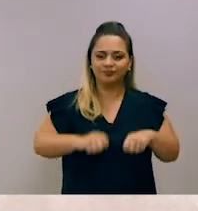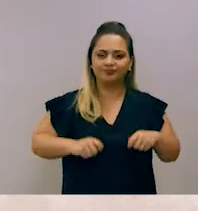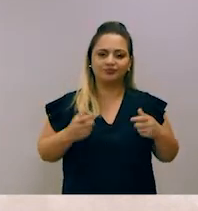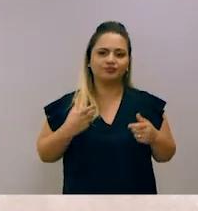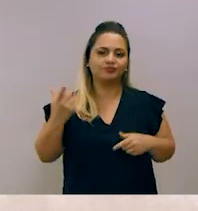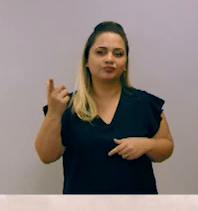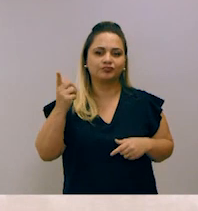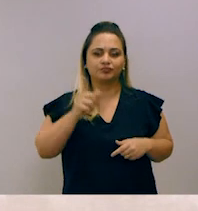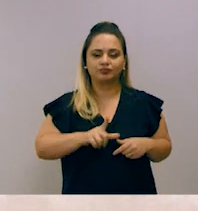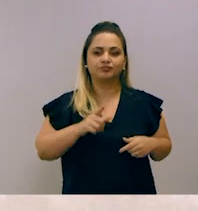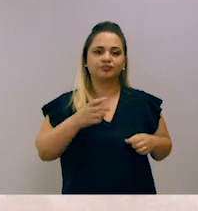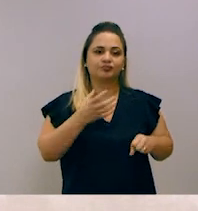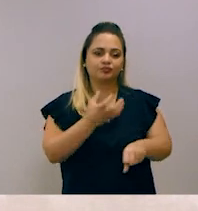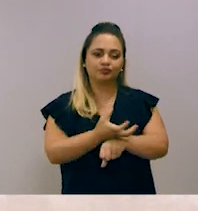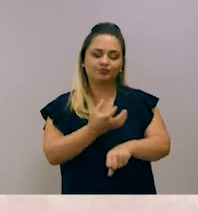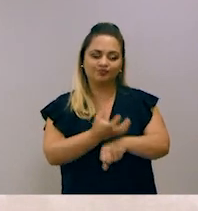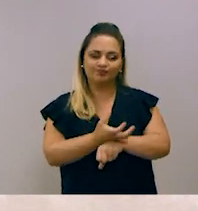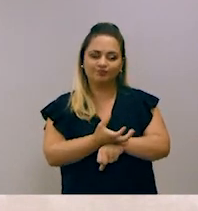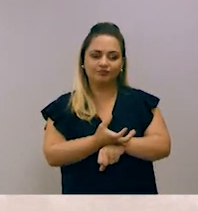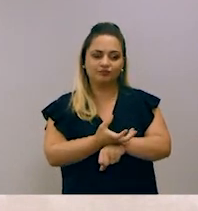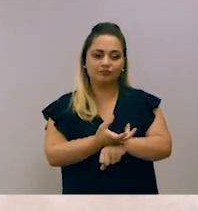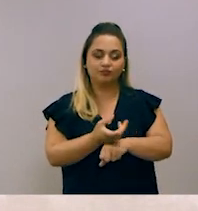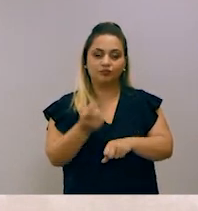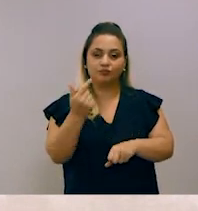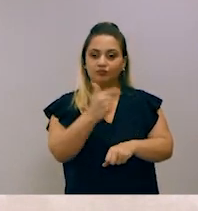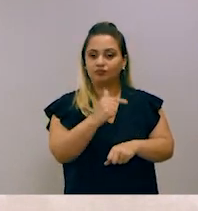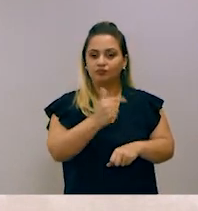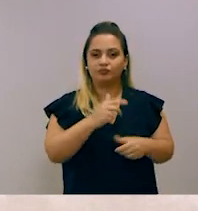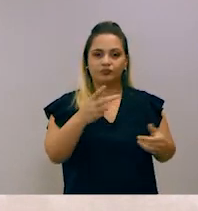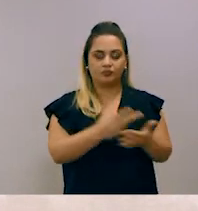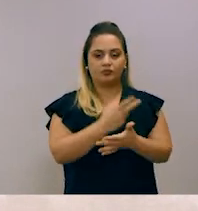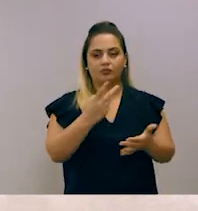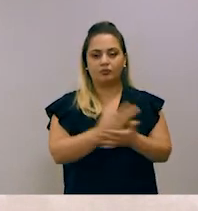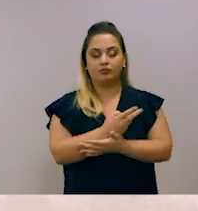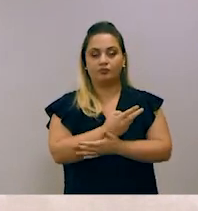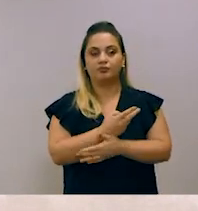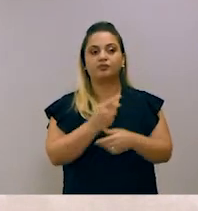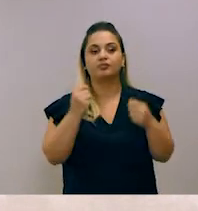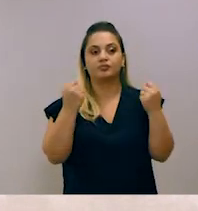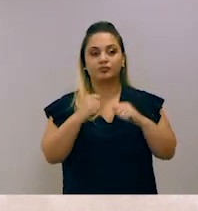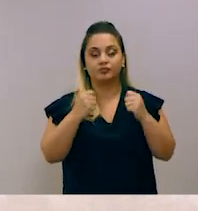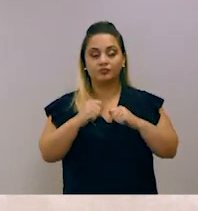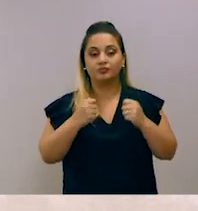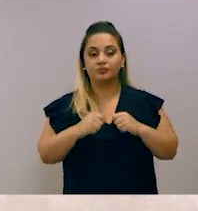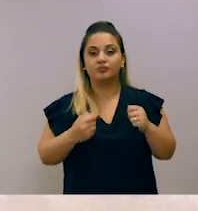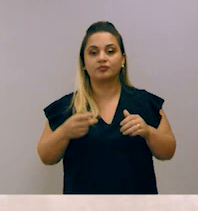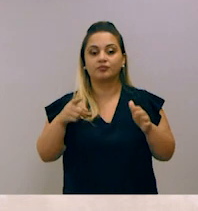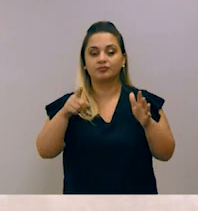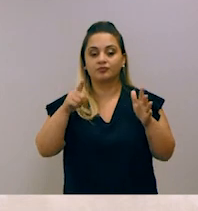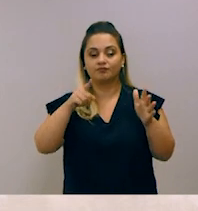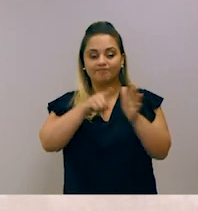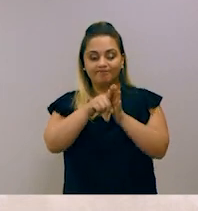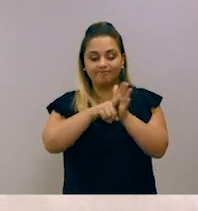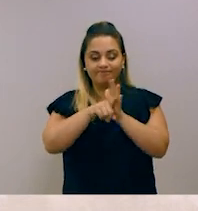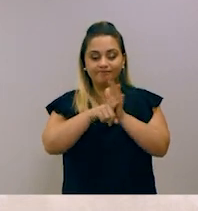the occurrences with the potential to become errors. So I need to identify the occurrences before